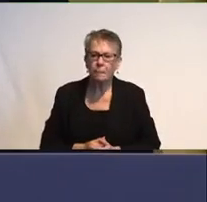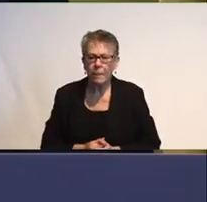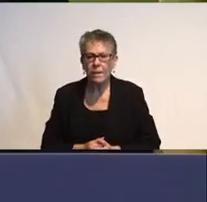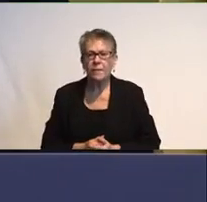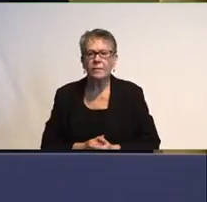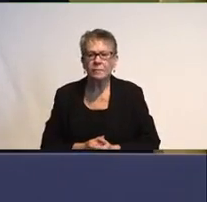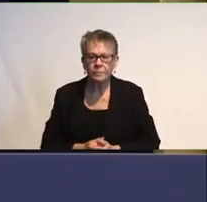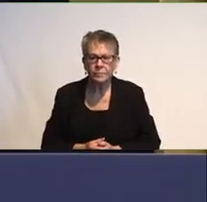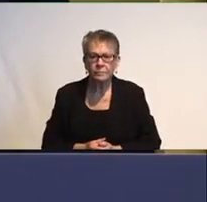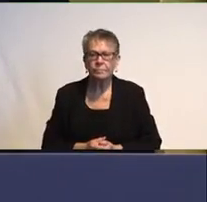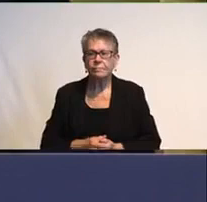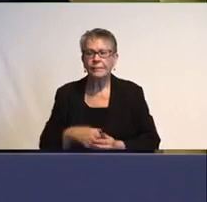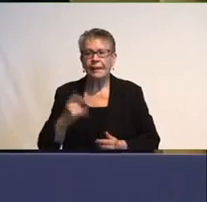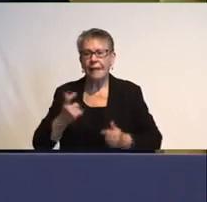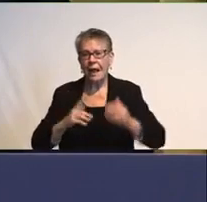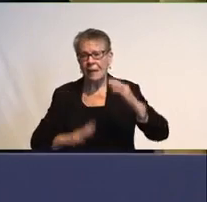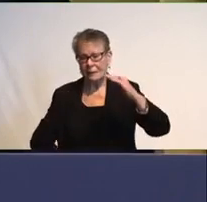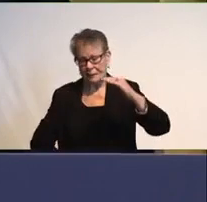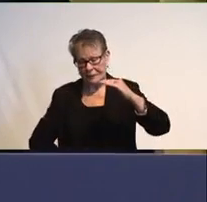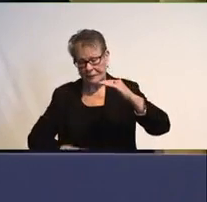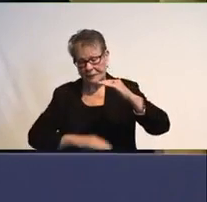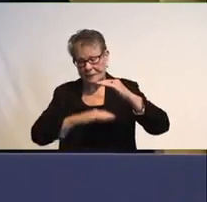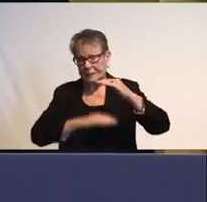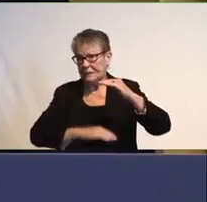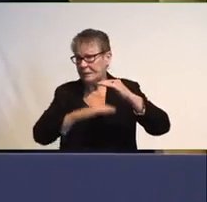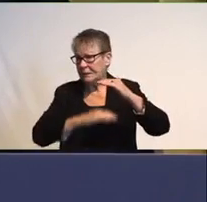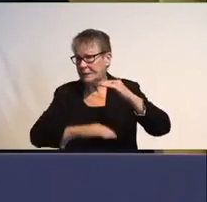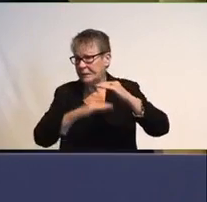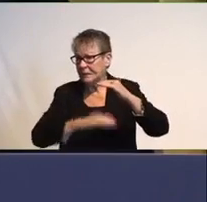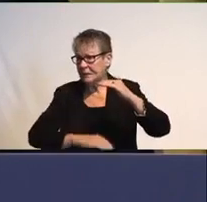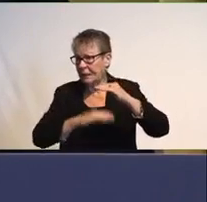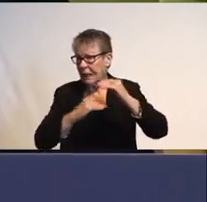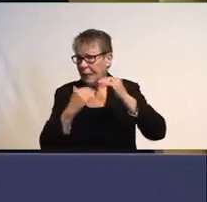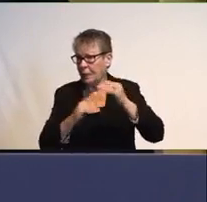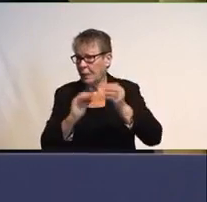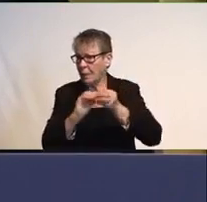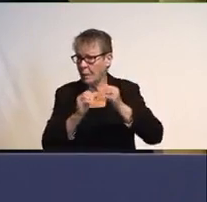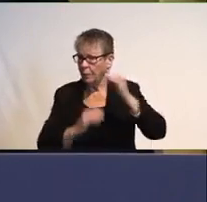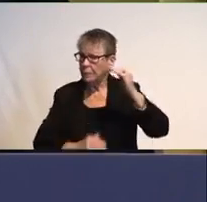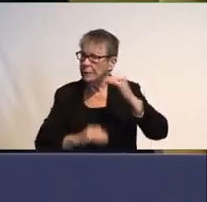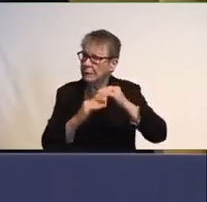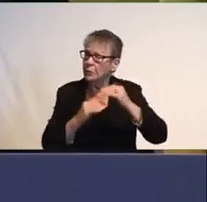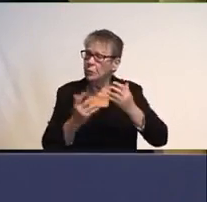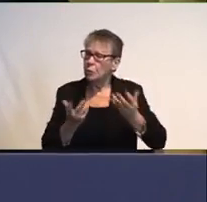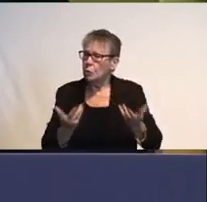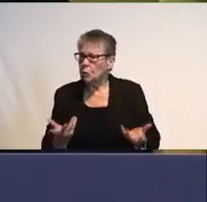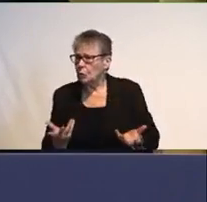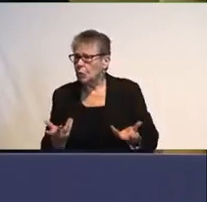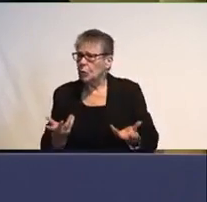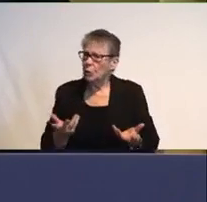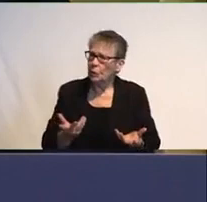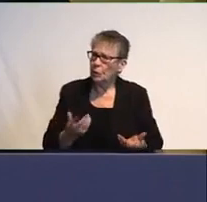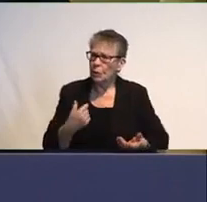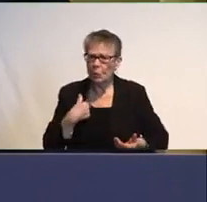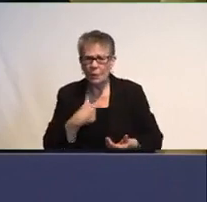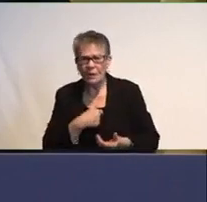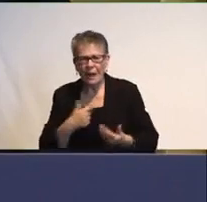that as one of, in terms of what weapons do you have that are available to you.